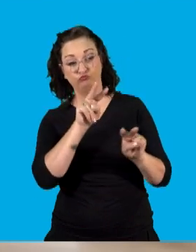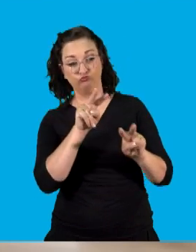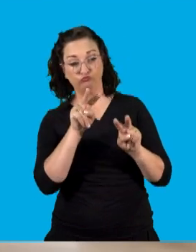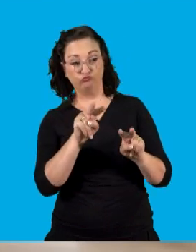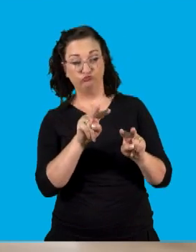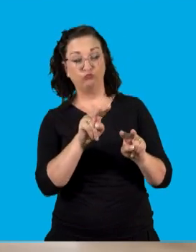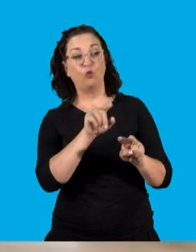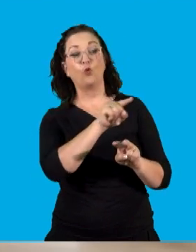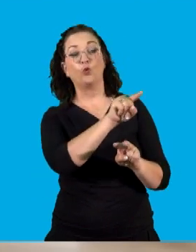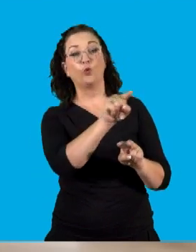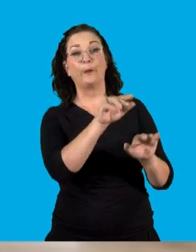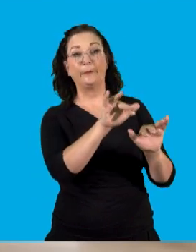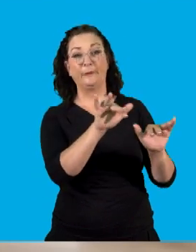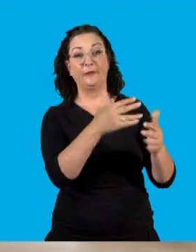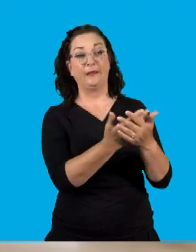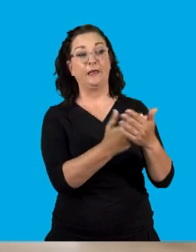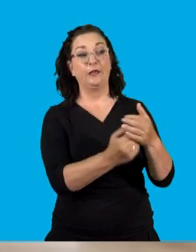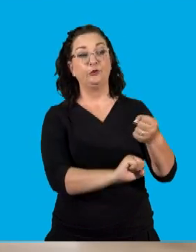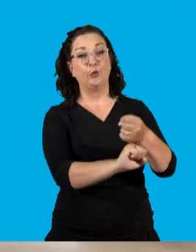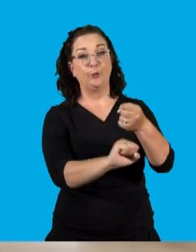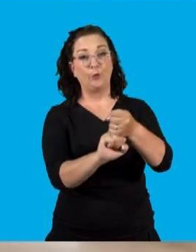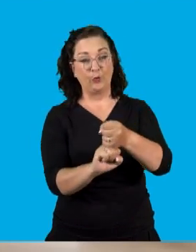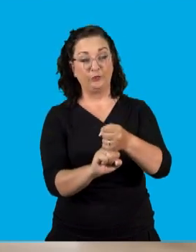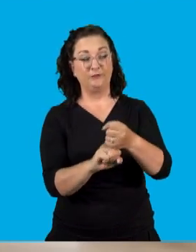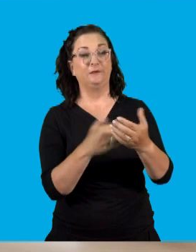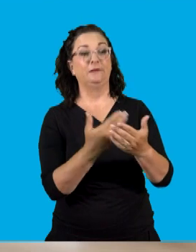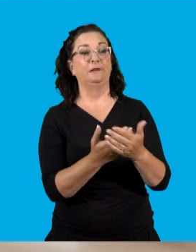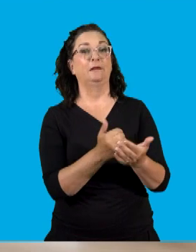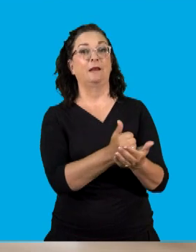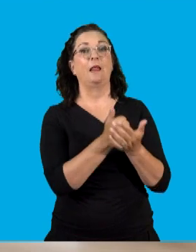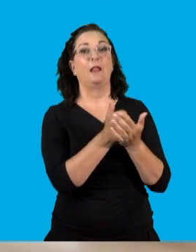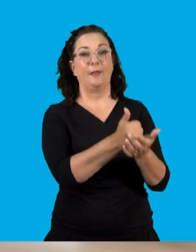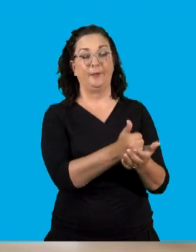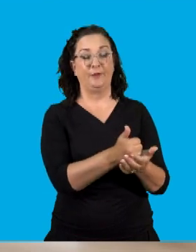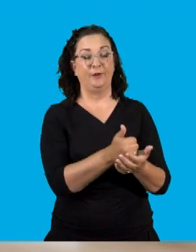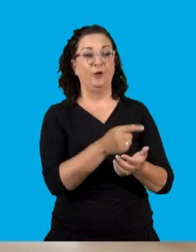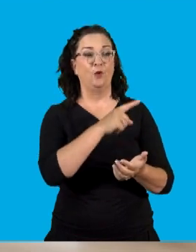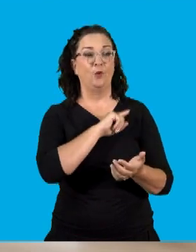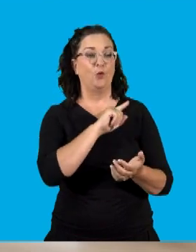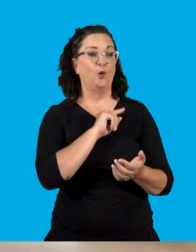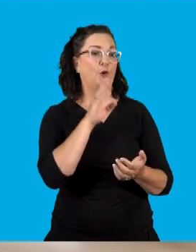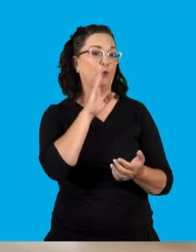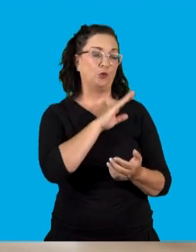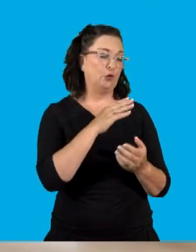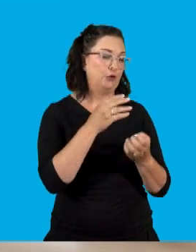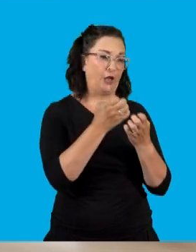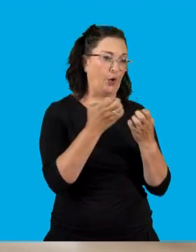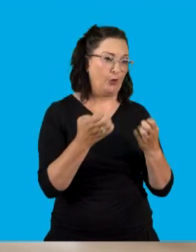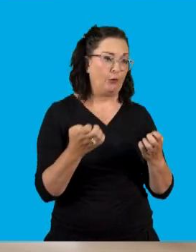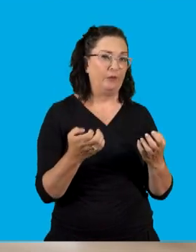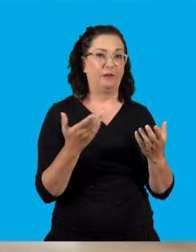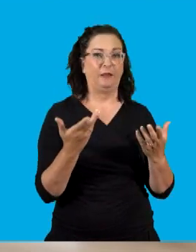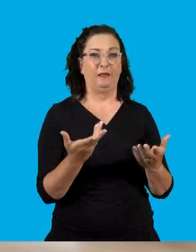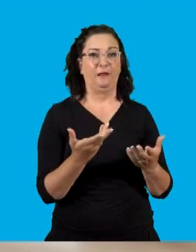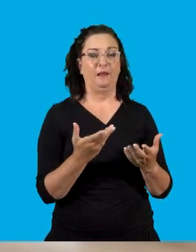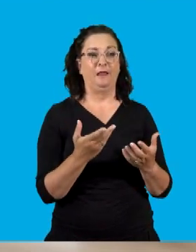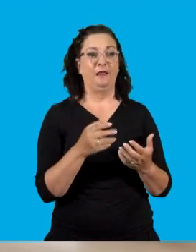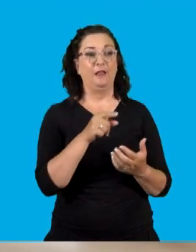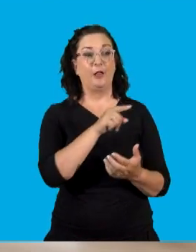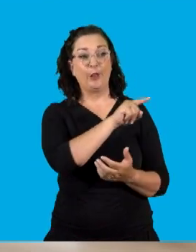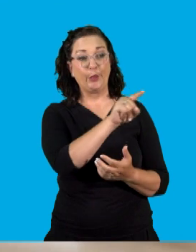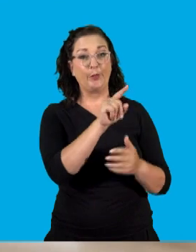to assist these people to alleviate, to reduce unemployment rate, to reduce inequality, to